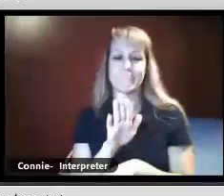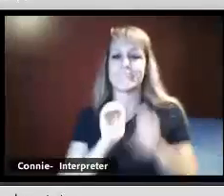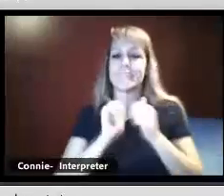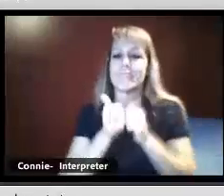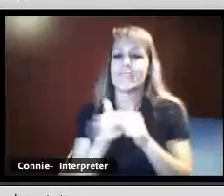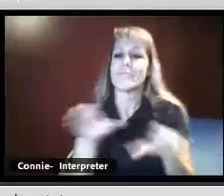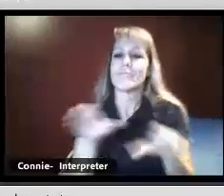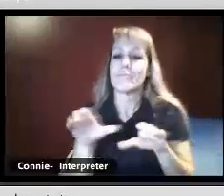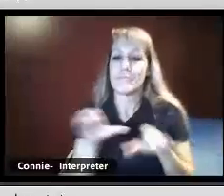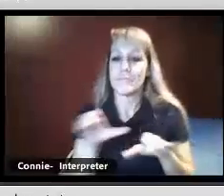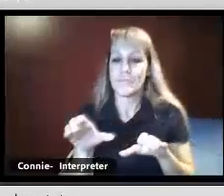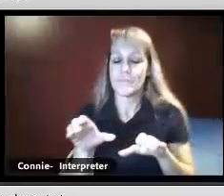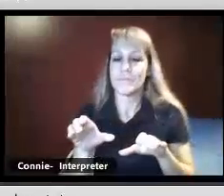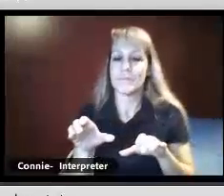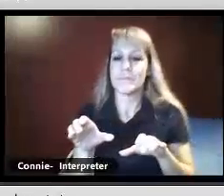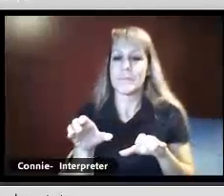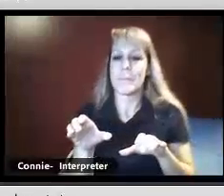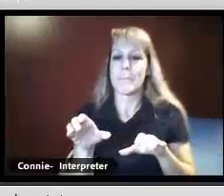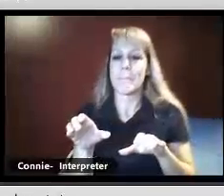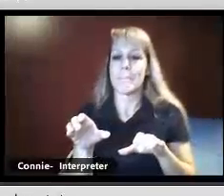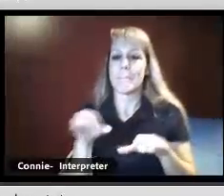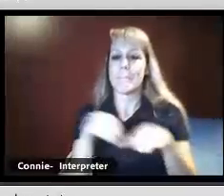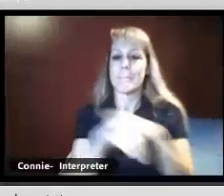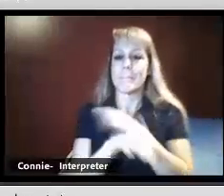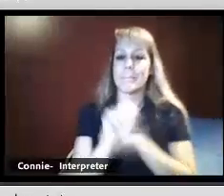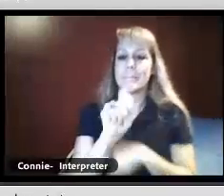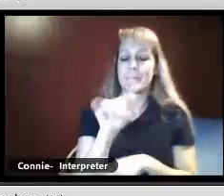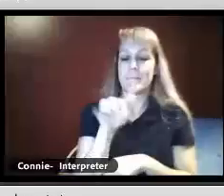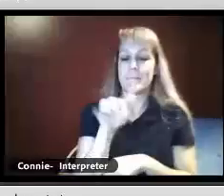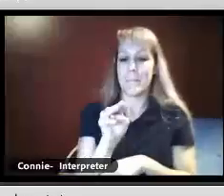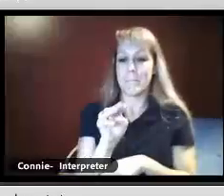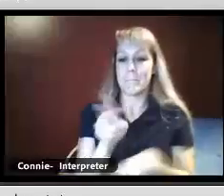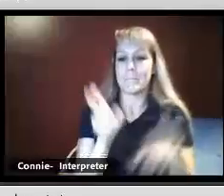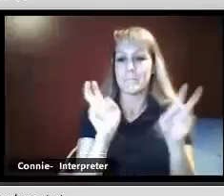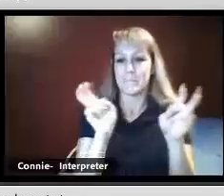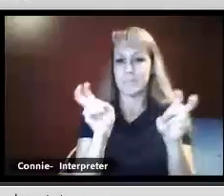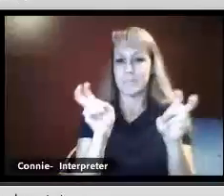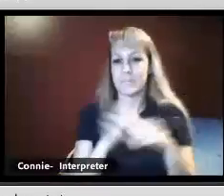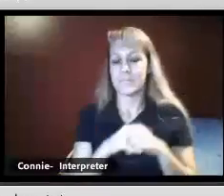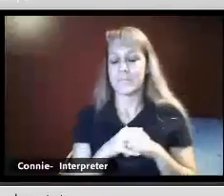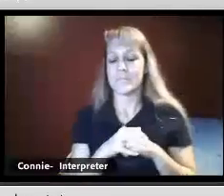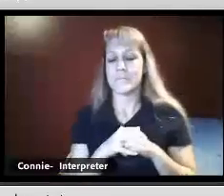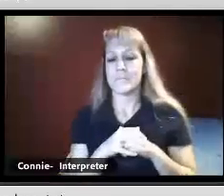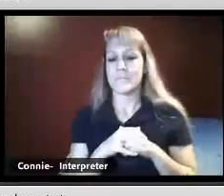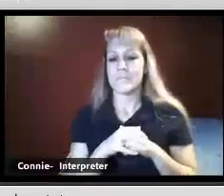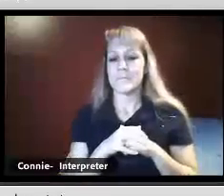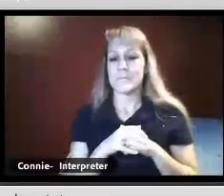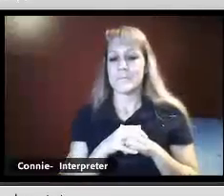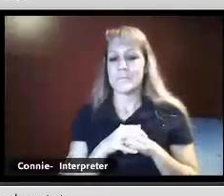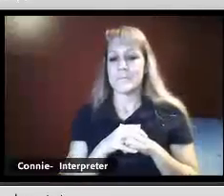performance in STEM subjects. Of course, the